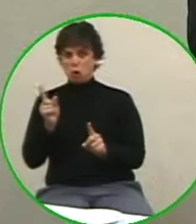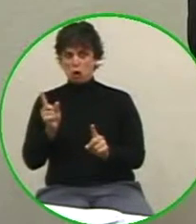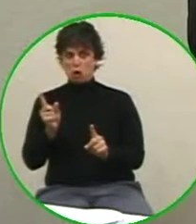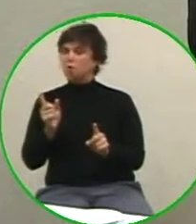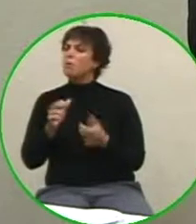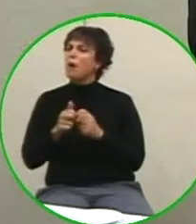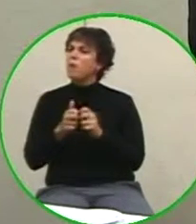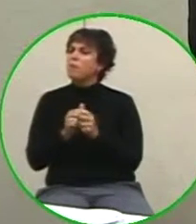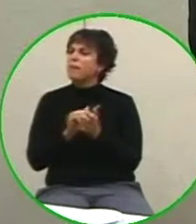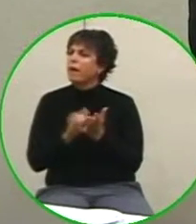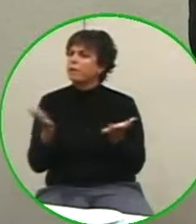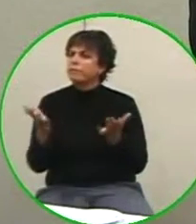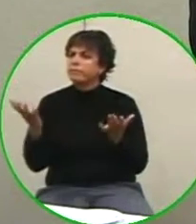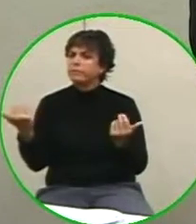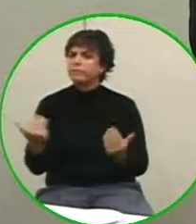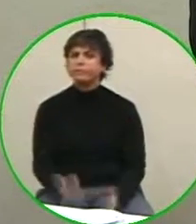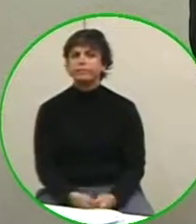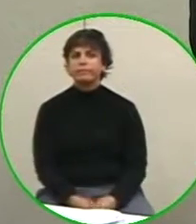with that?